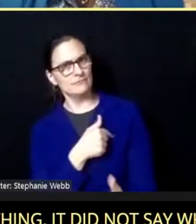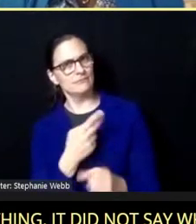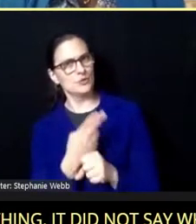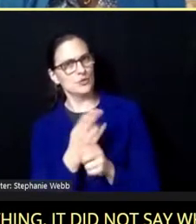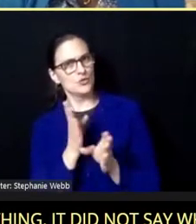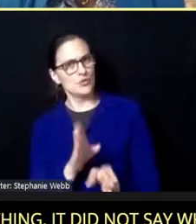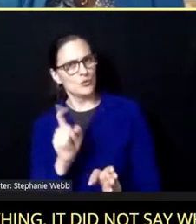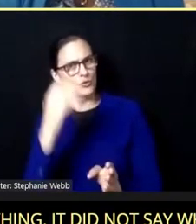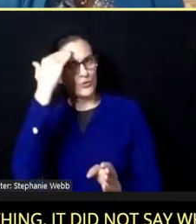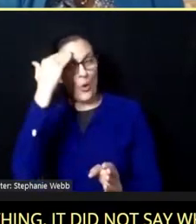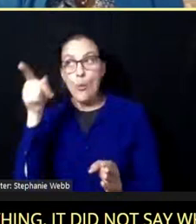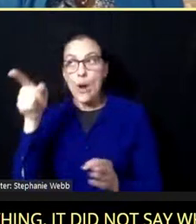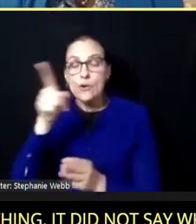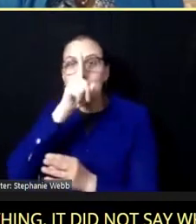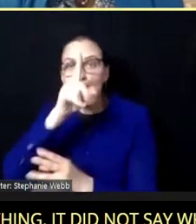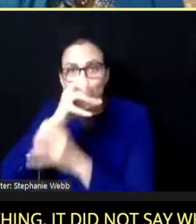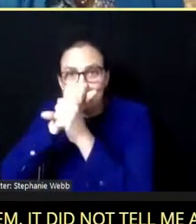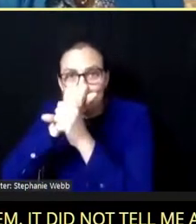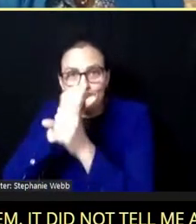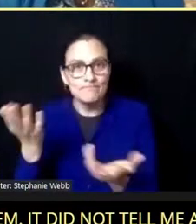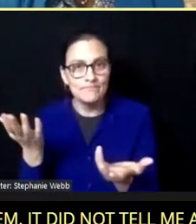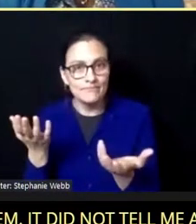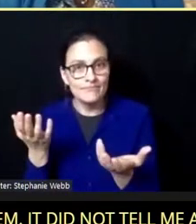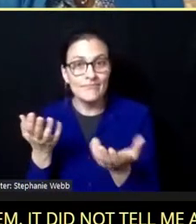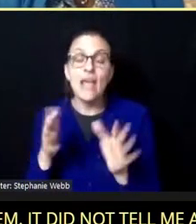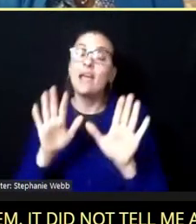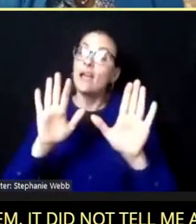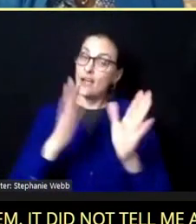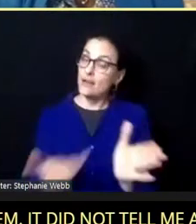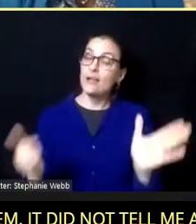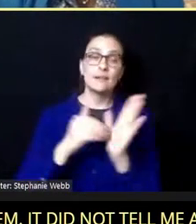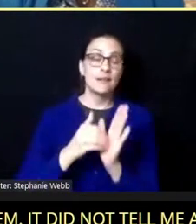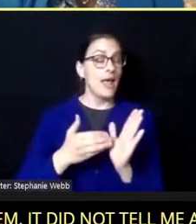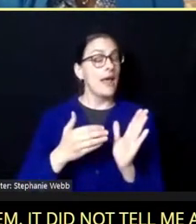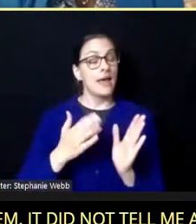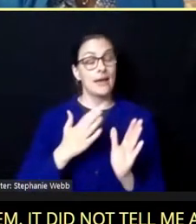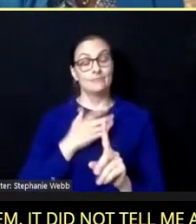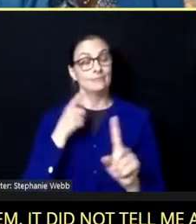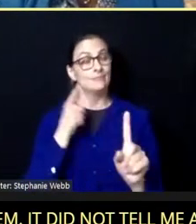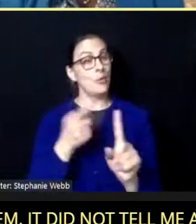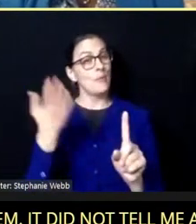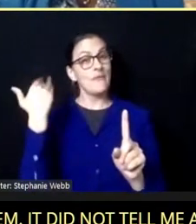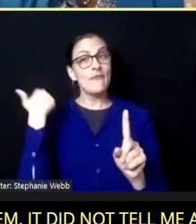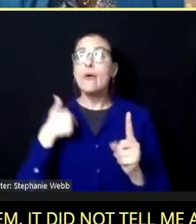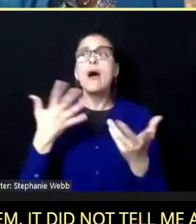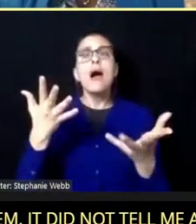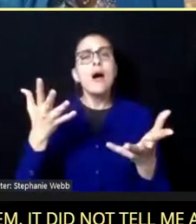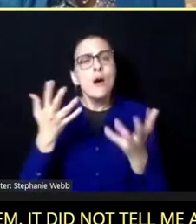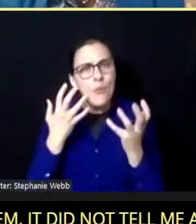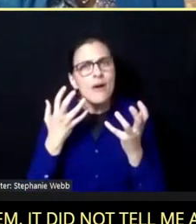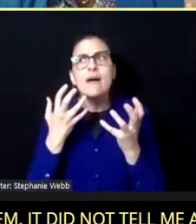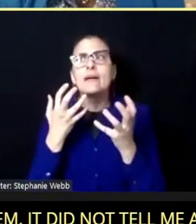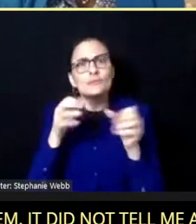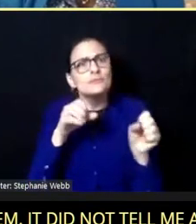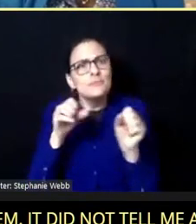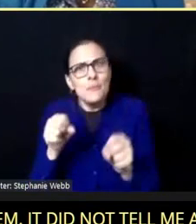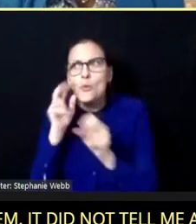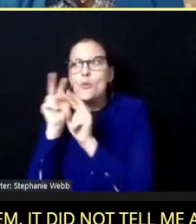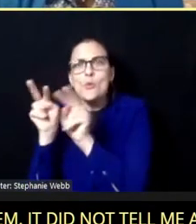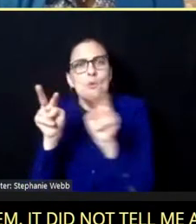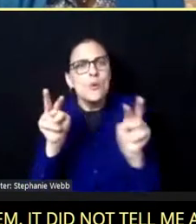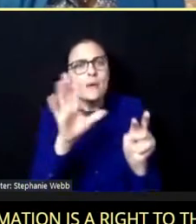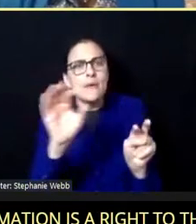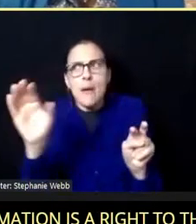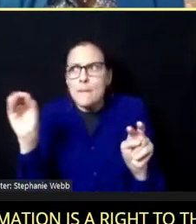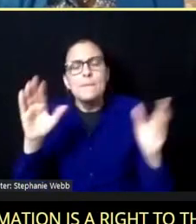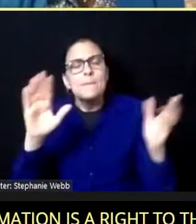comparing apples to apples would be nice. Even within the one company, I was looking at their website and I could